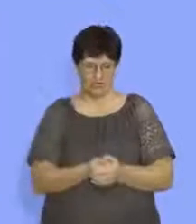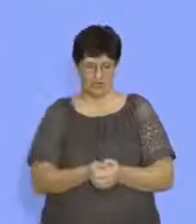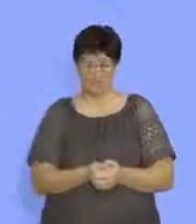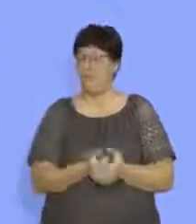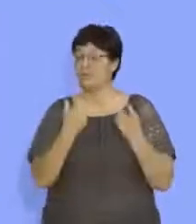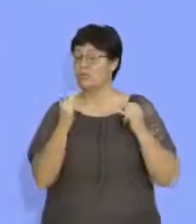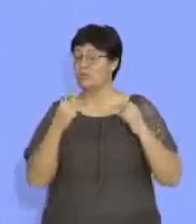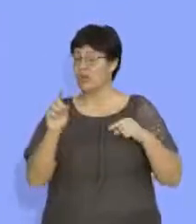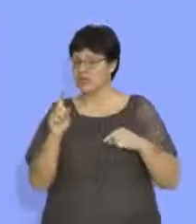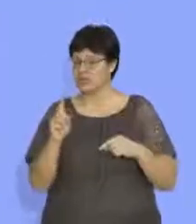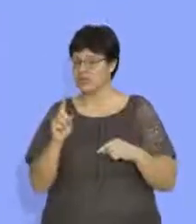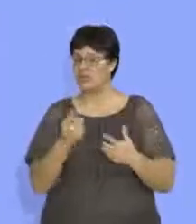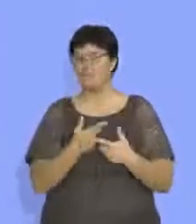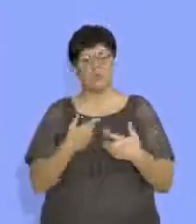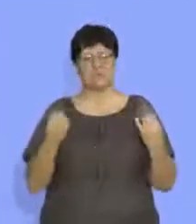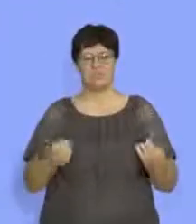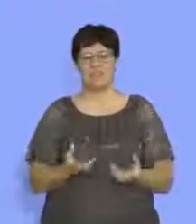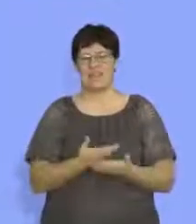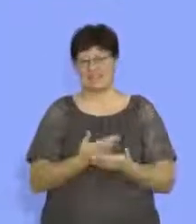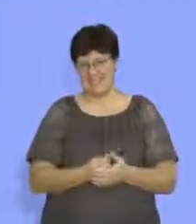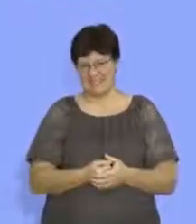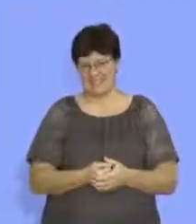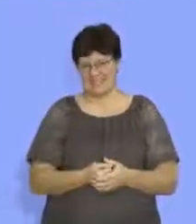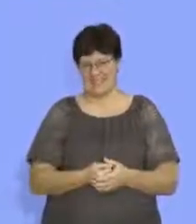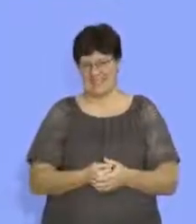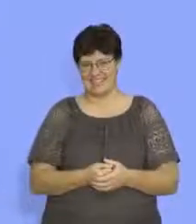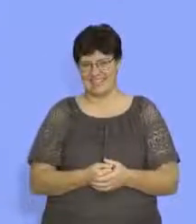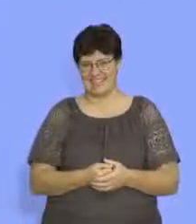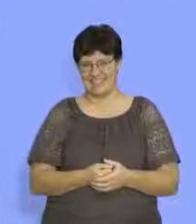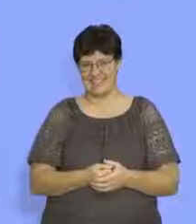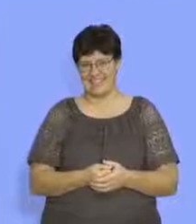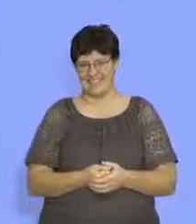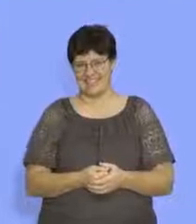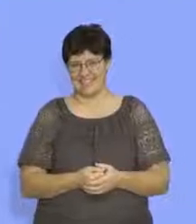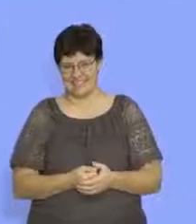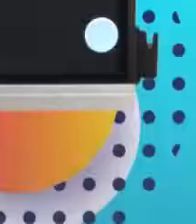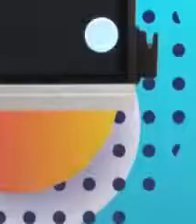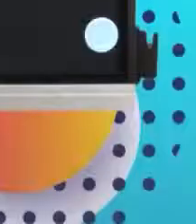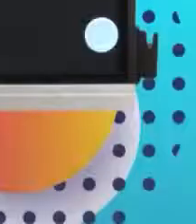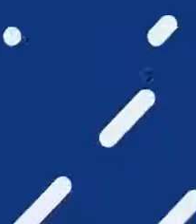mathematics is food for the soul. If you do it right, it will nourish your body. Until next time.